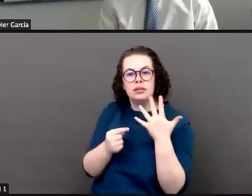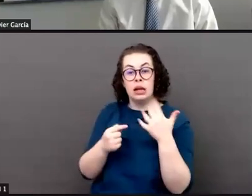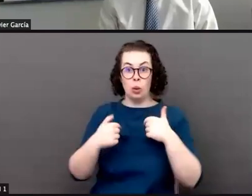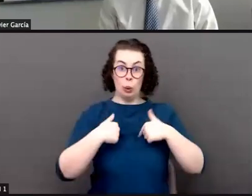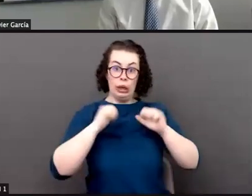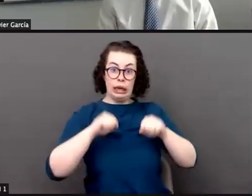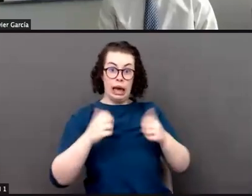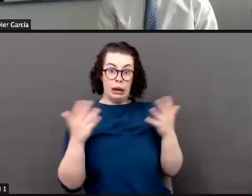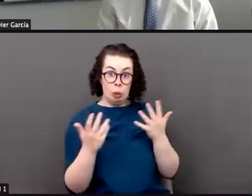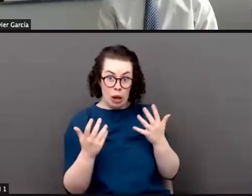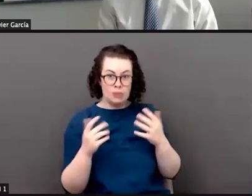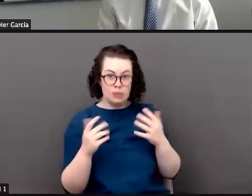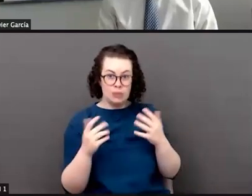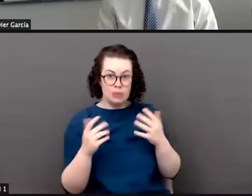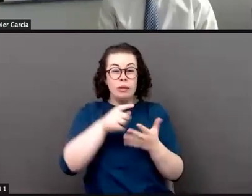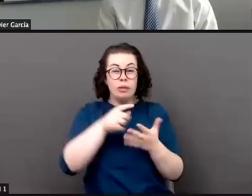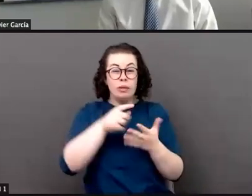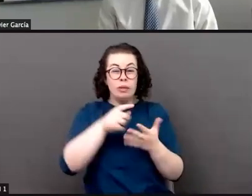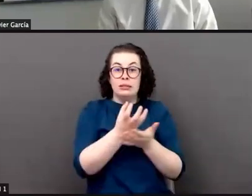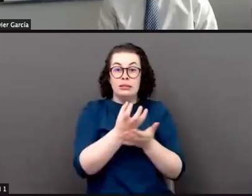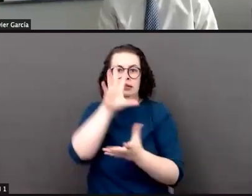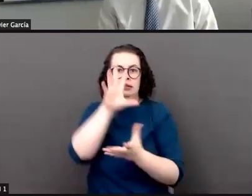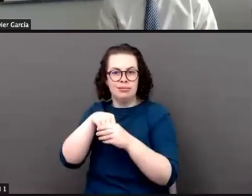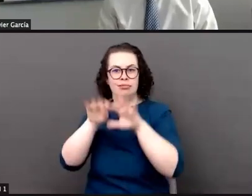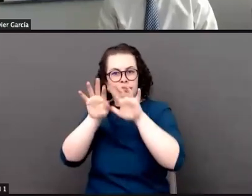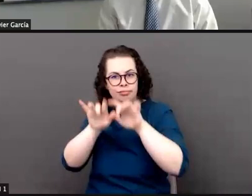cannot do, and the standard has 2